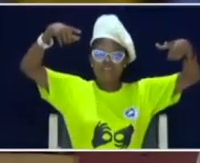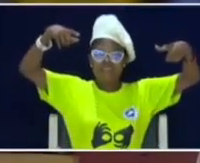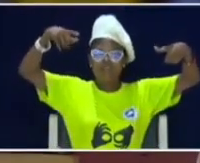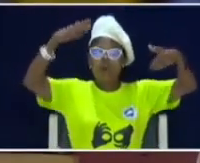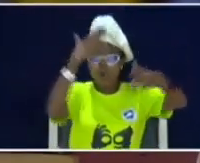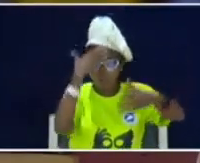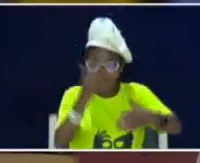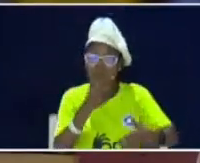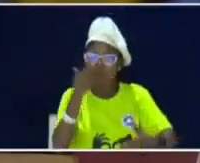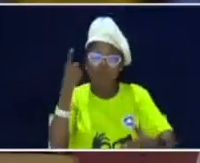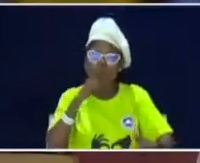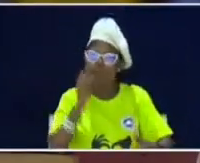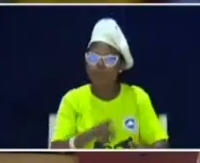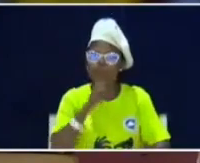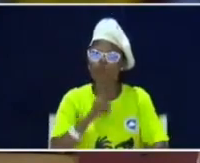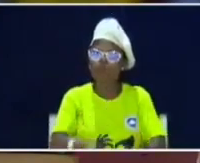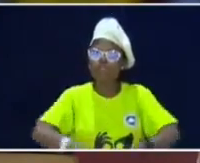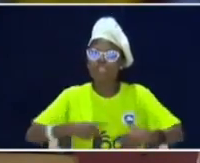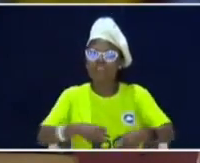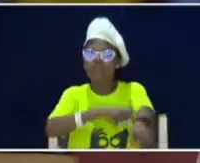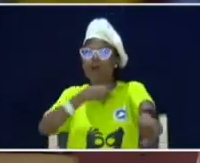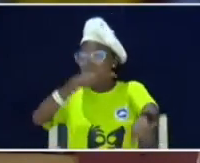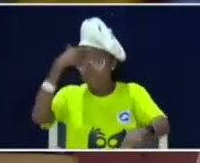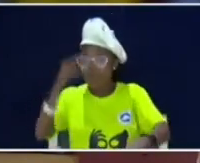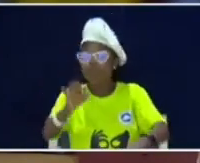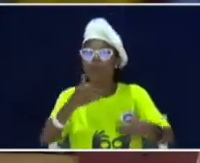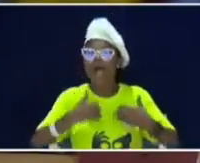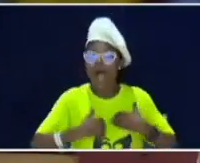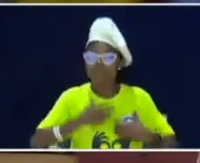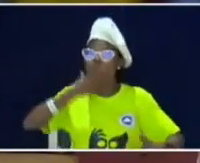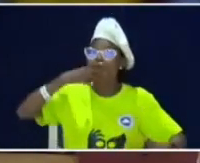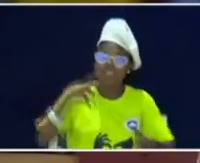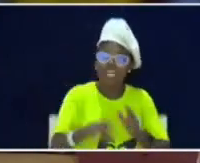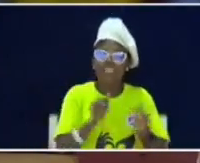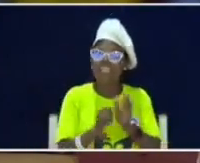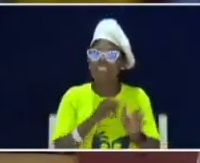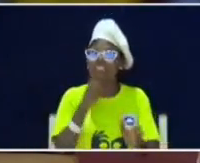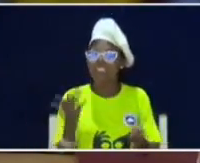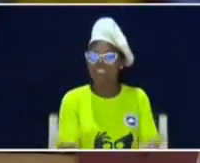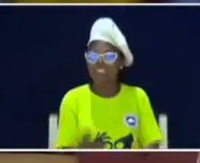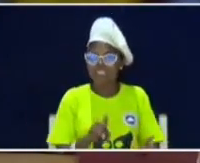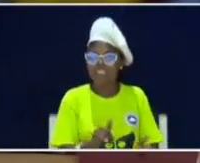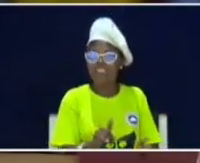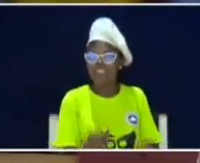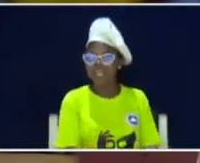must you live long? Because you have prophecy upon your head that is yet to manifest.